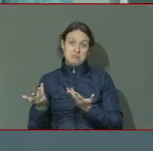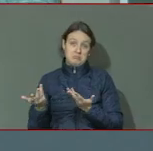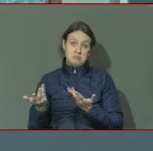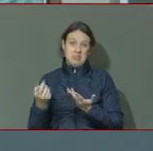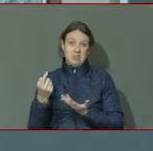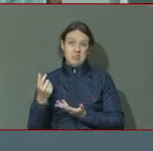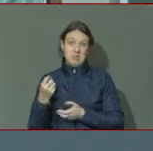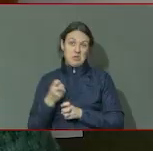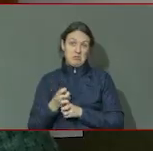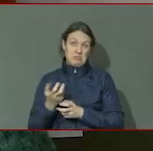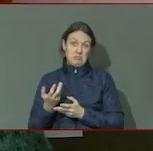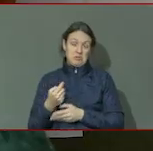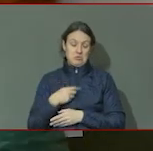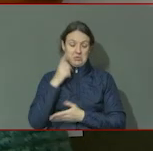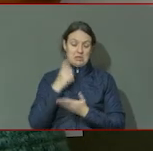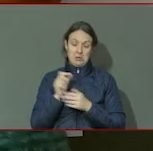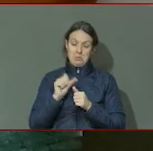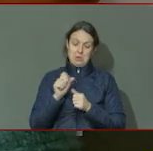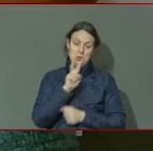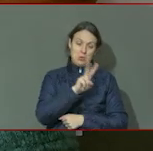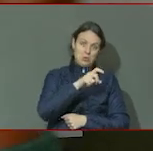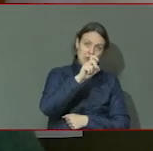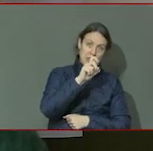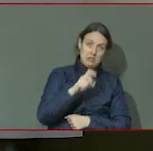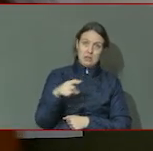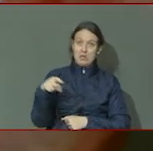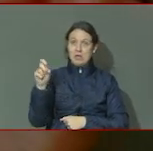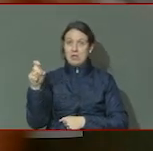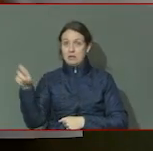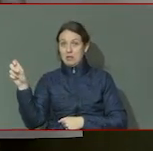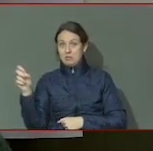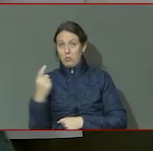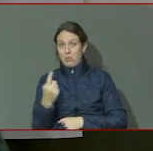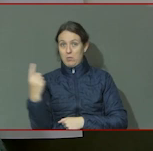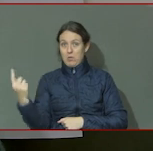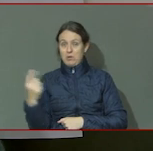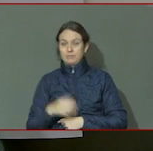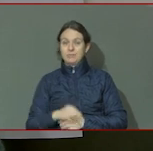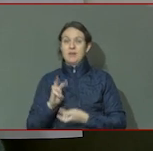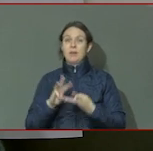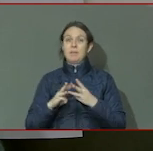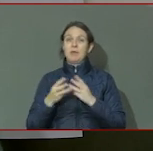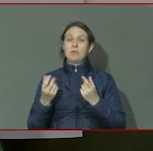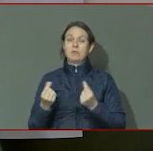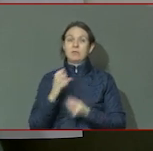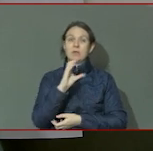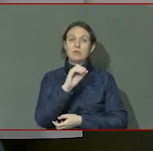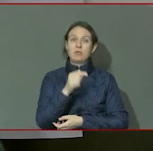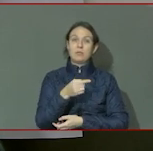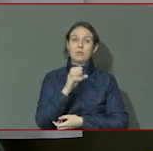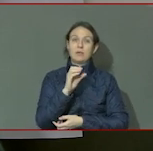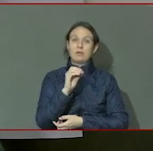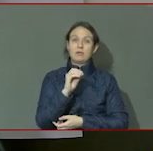difficult for me. So I decided at 2X and X and X. Now I'm just going to do my maths.